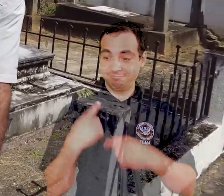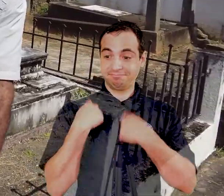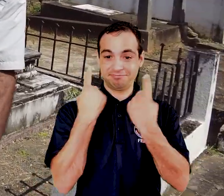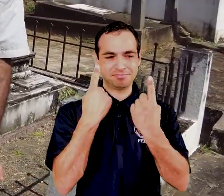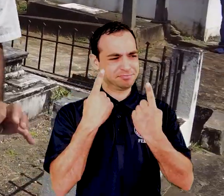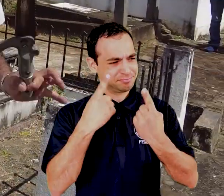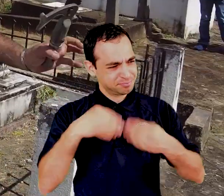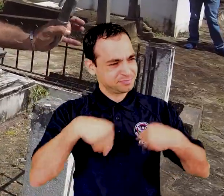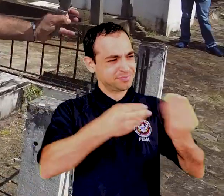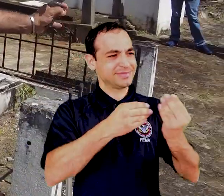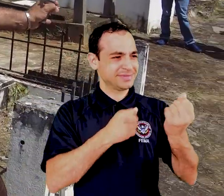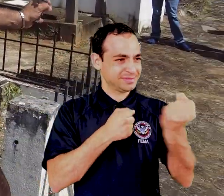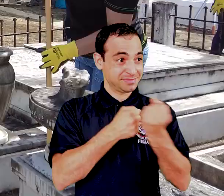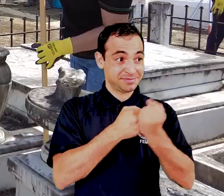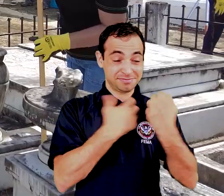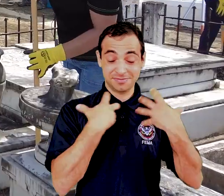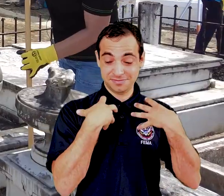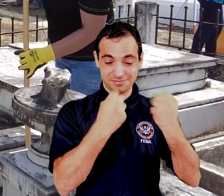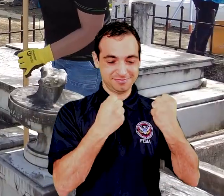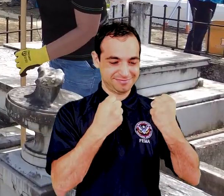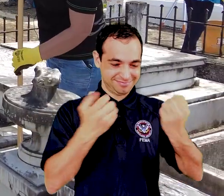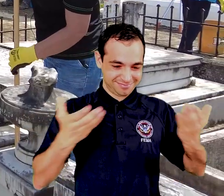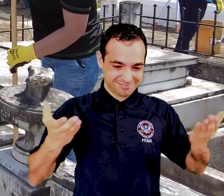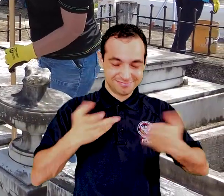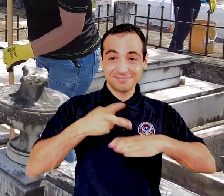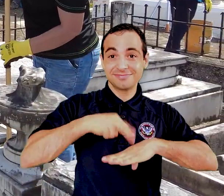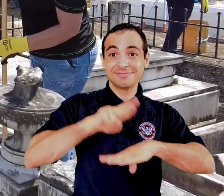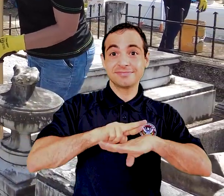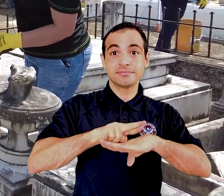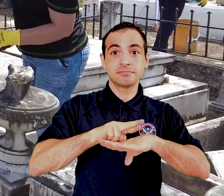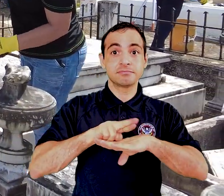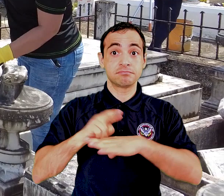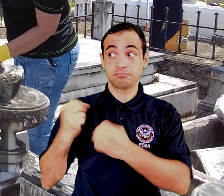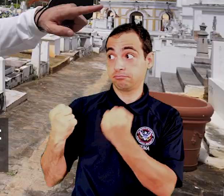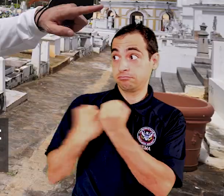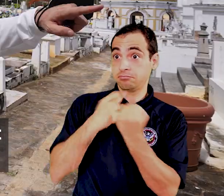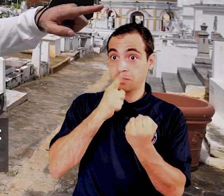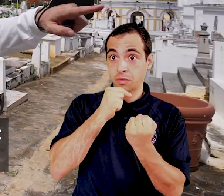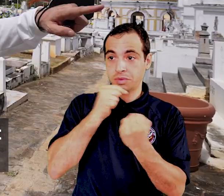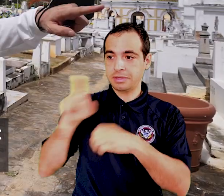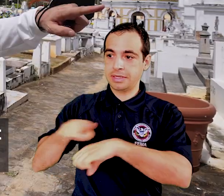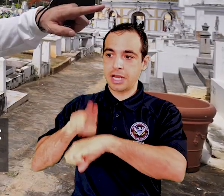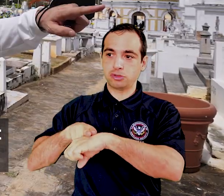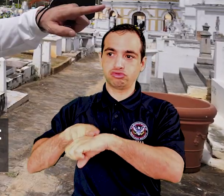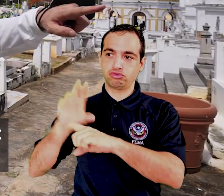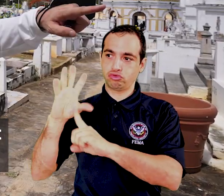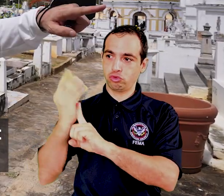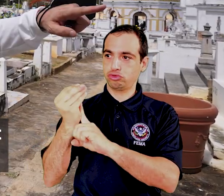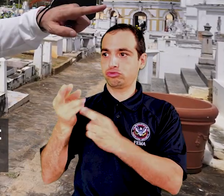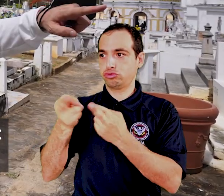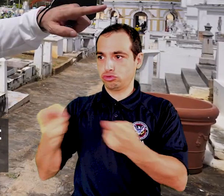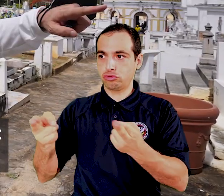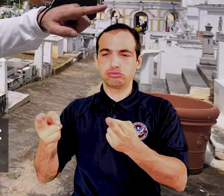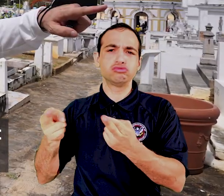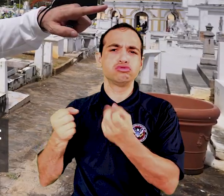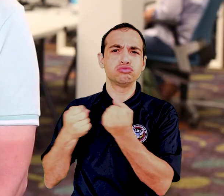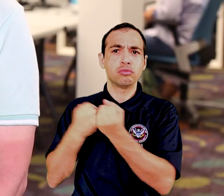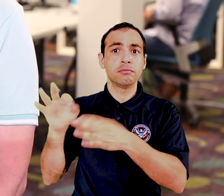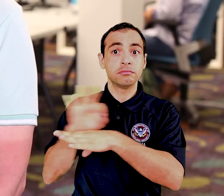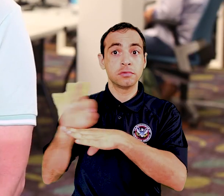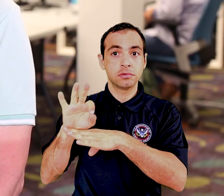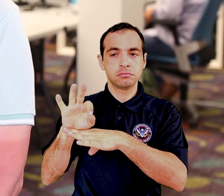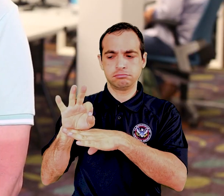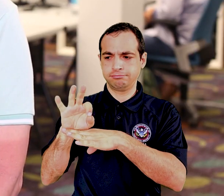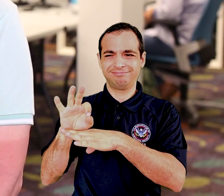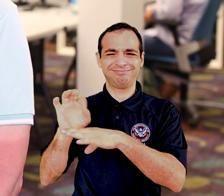We've been providing support to the recovery in Puerto Rico underneath the Natural and Cultural Resources Recovery Support Function, which includes a